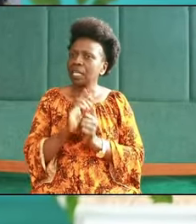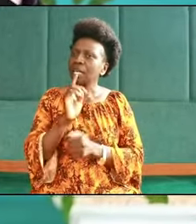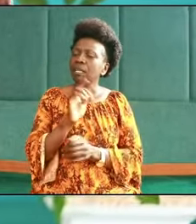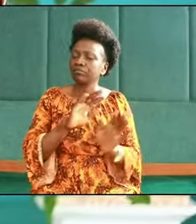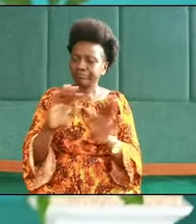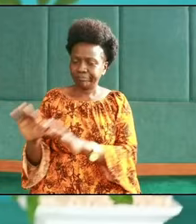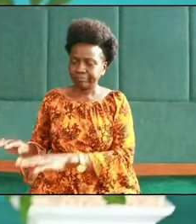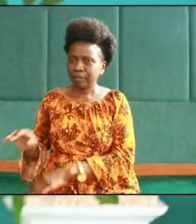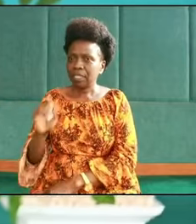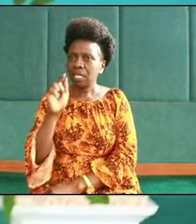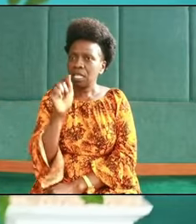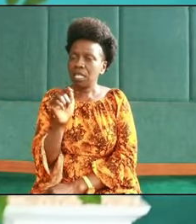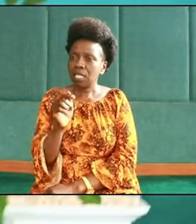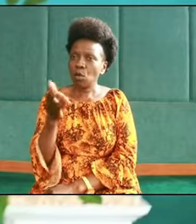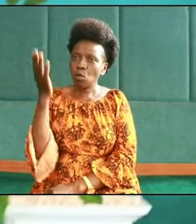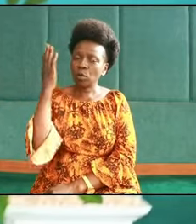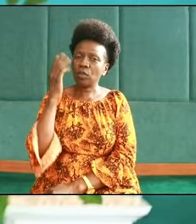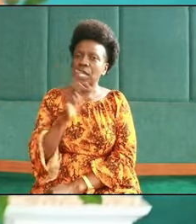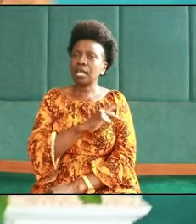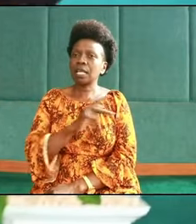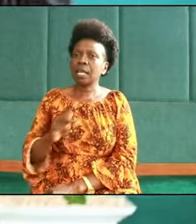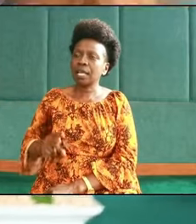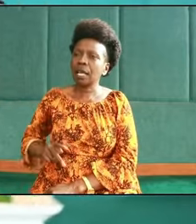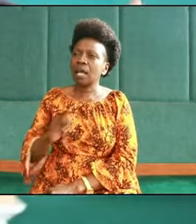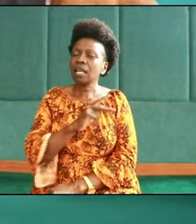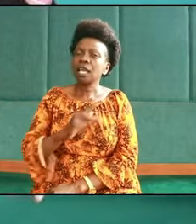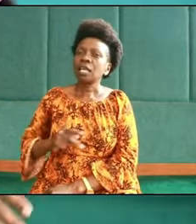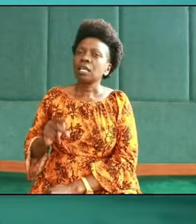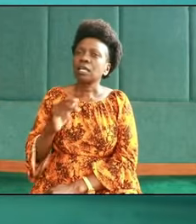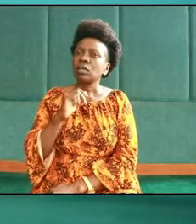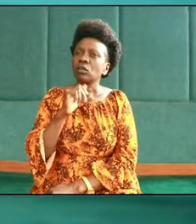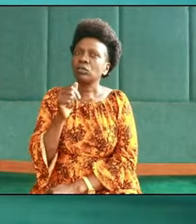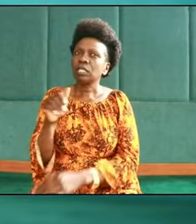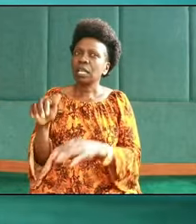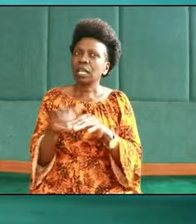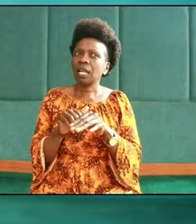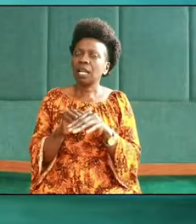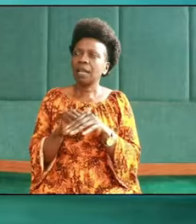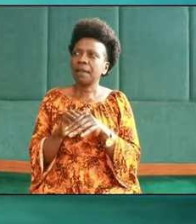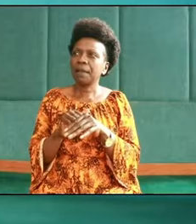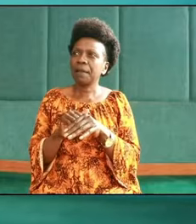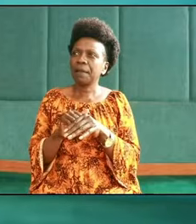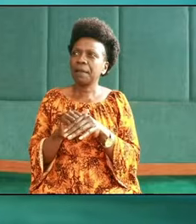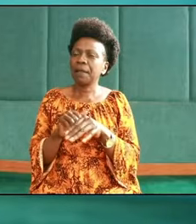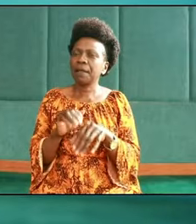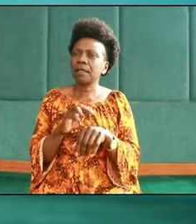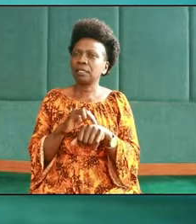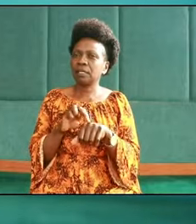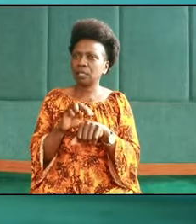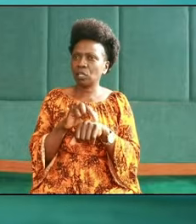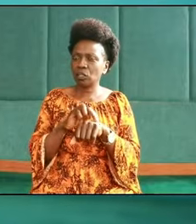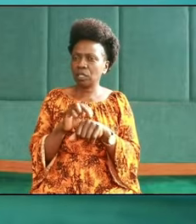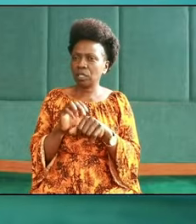This was a king not in a nation